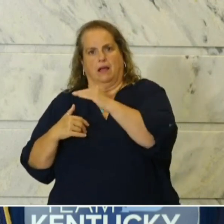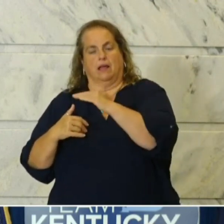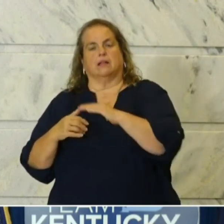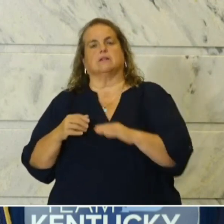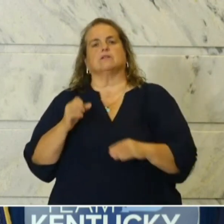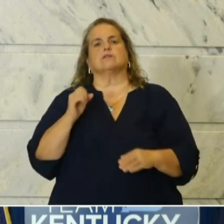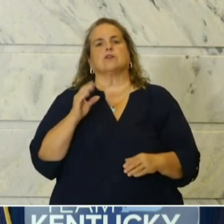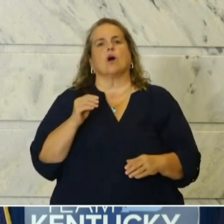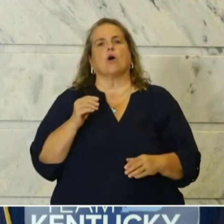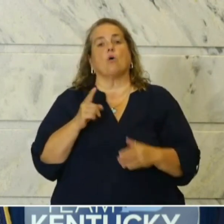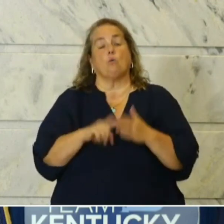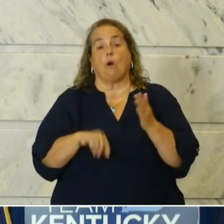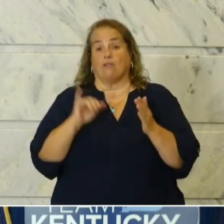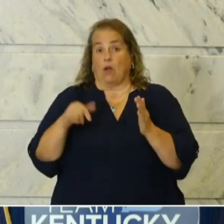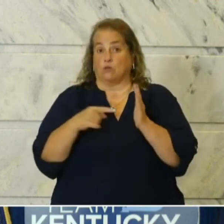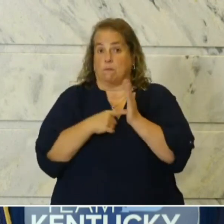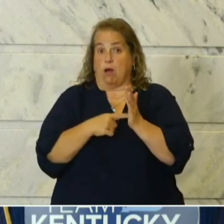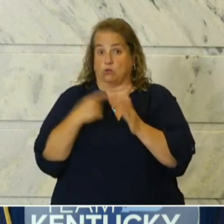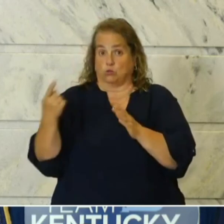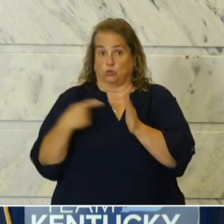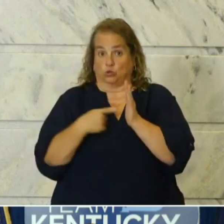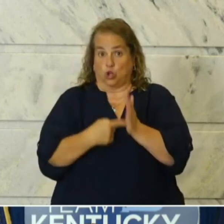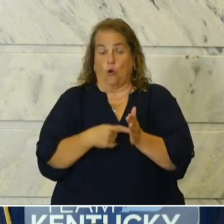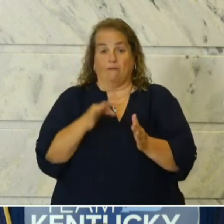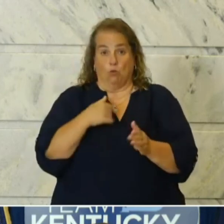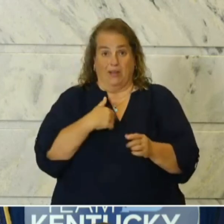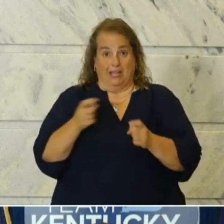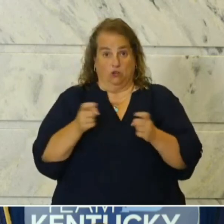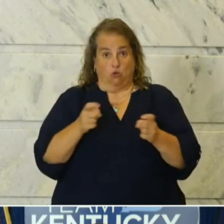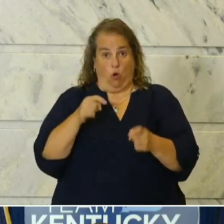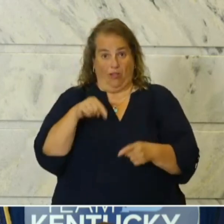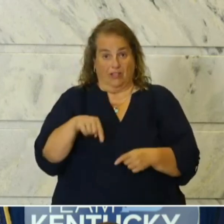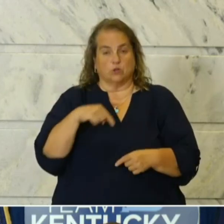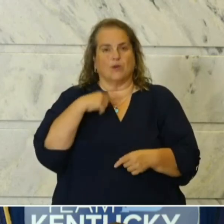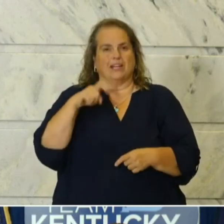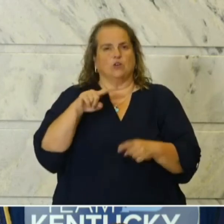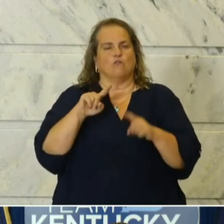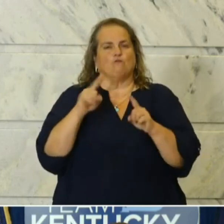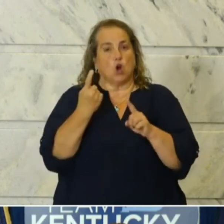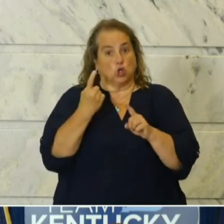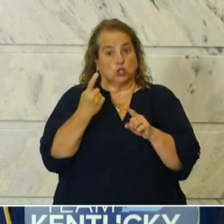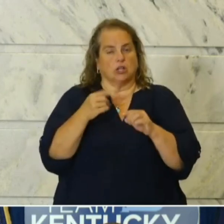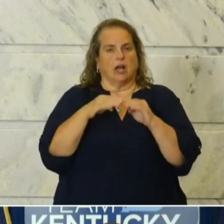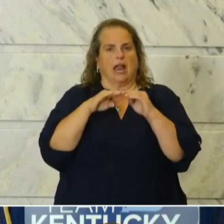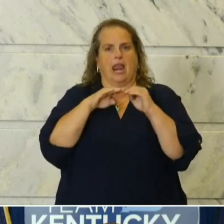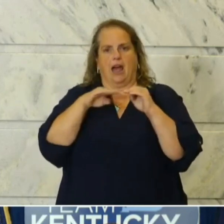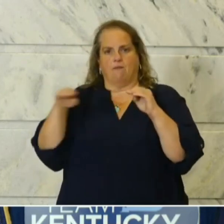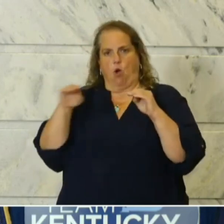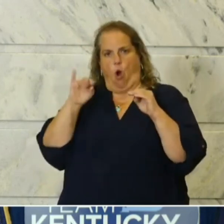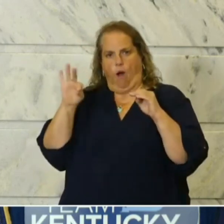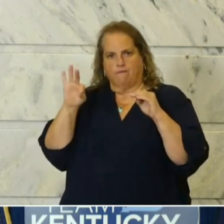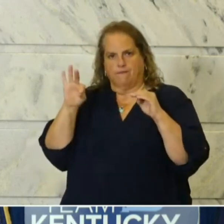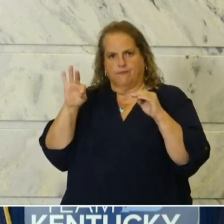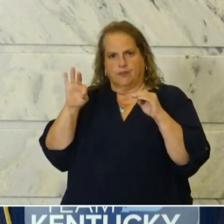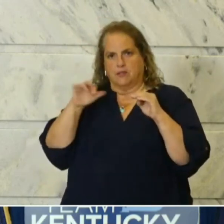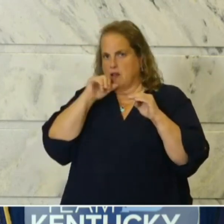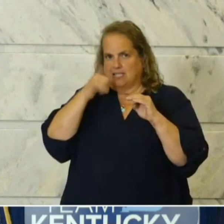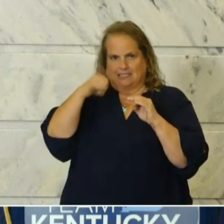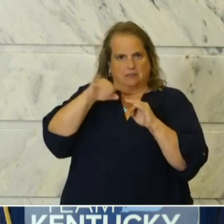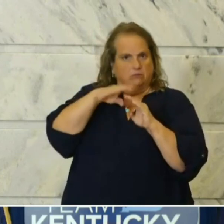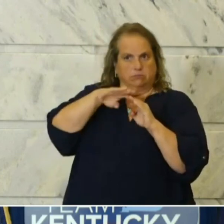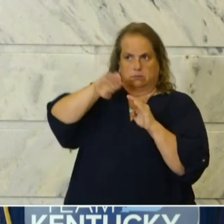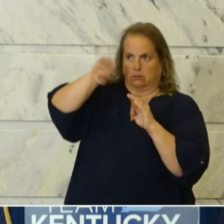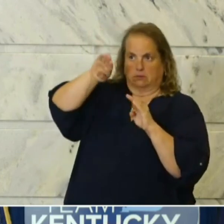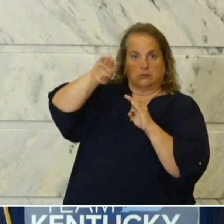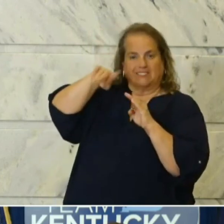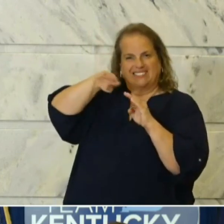all the models show is, if we're going to get control of this, we will first level off. We will first level off before we can get a decrease.